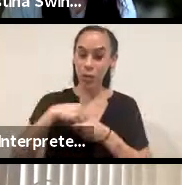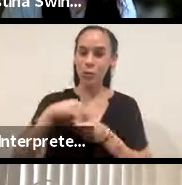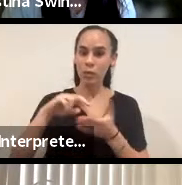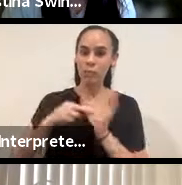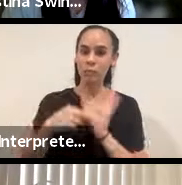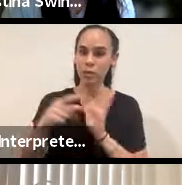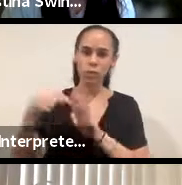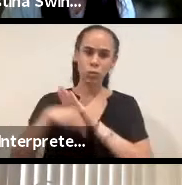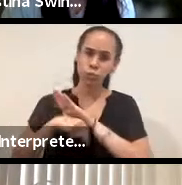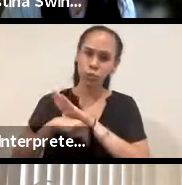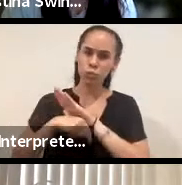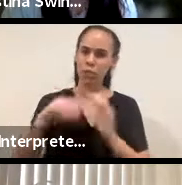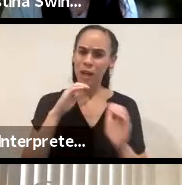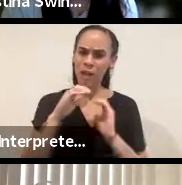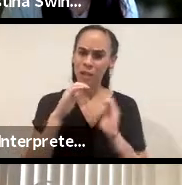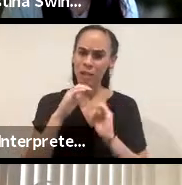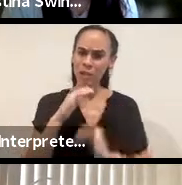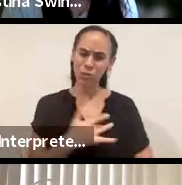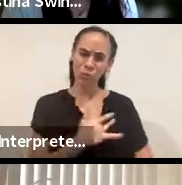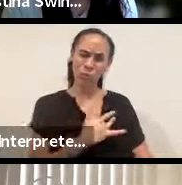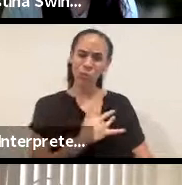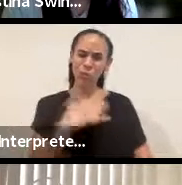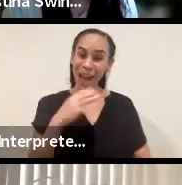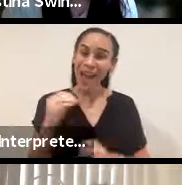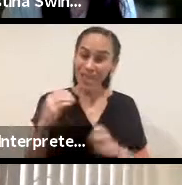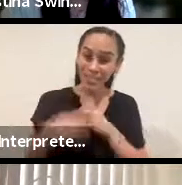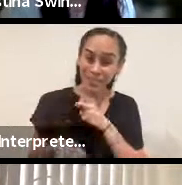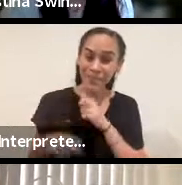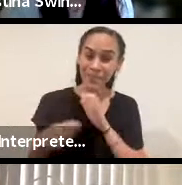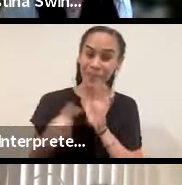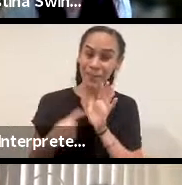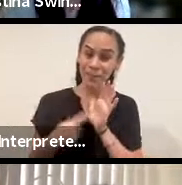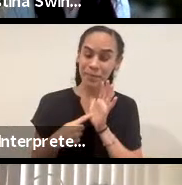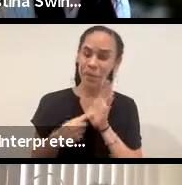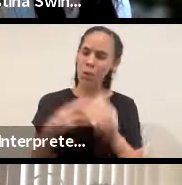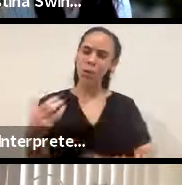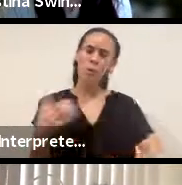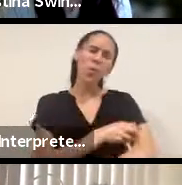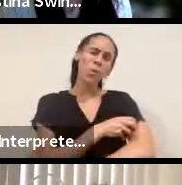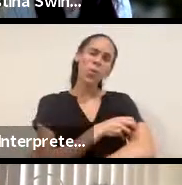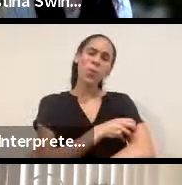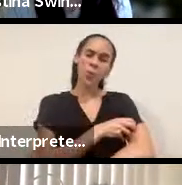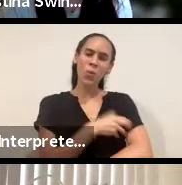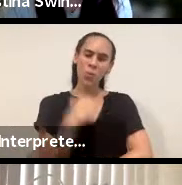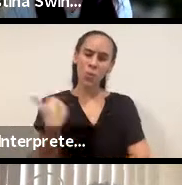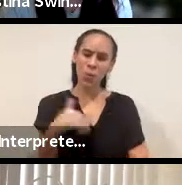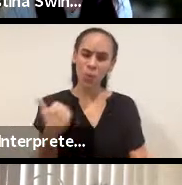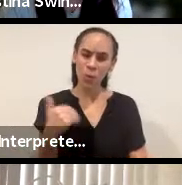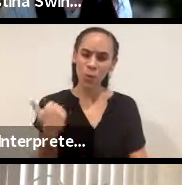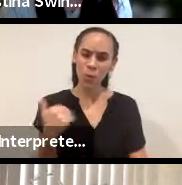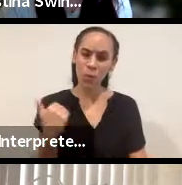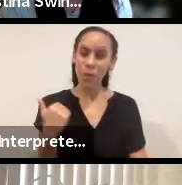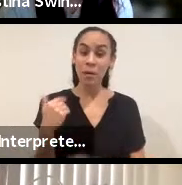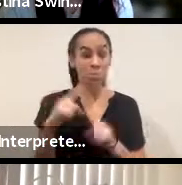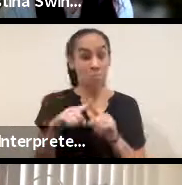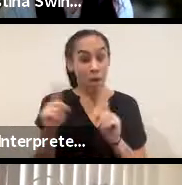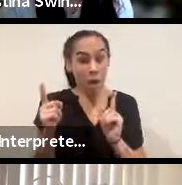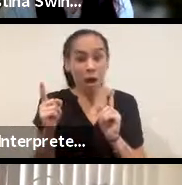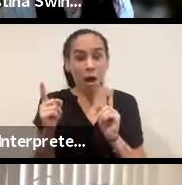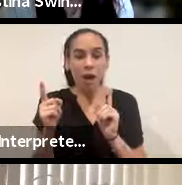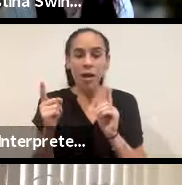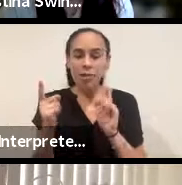and hard sometimes, and powerful, and makes us both better humans,